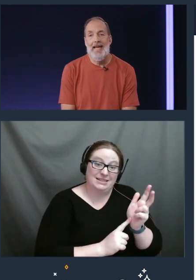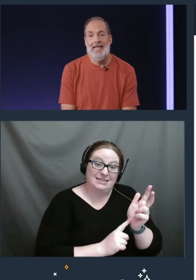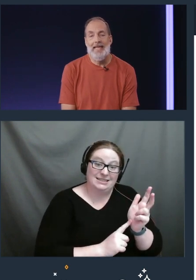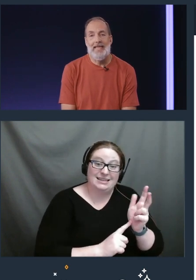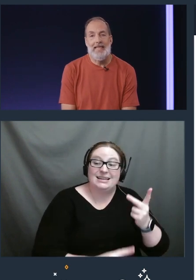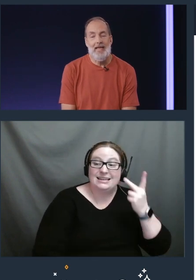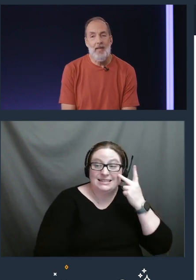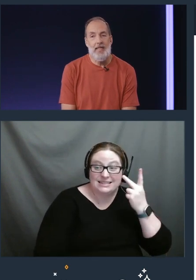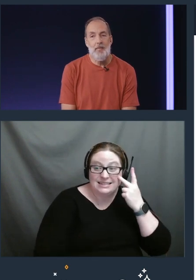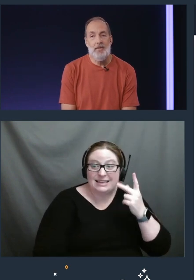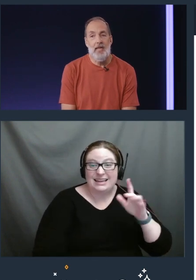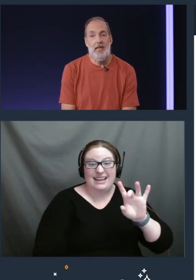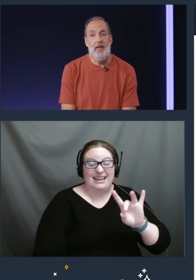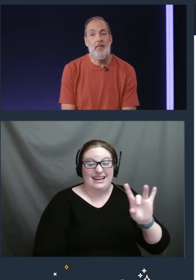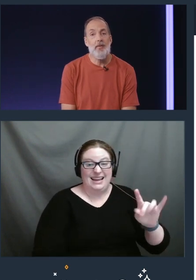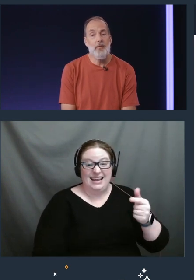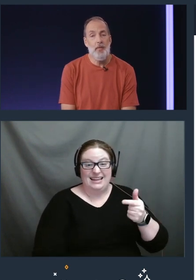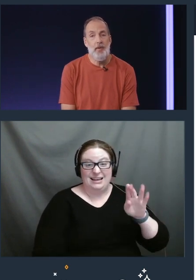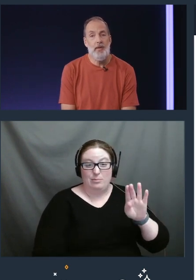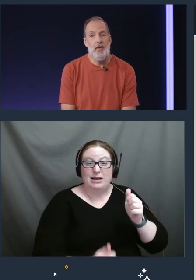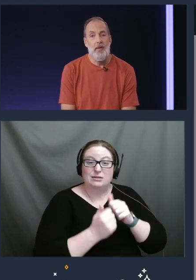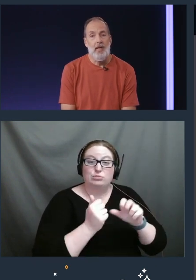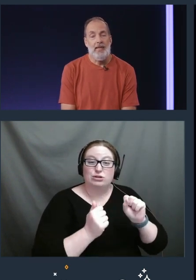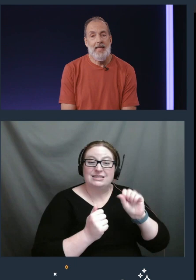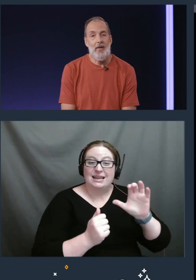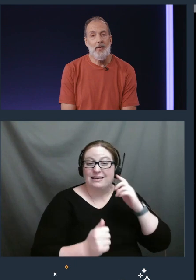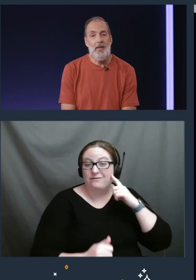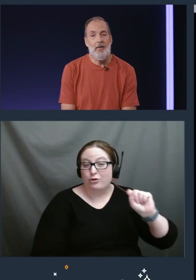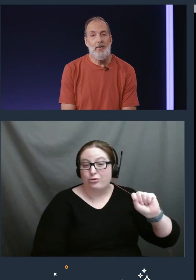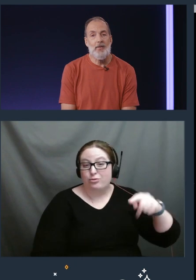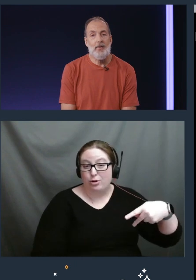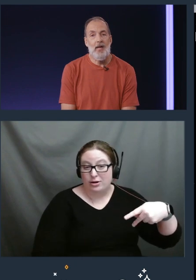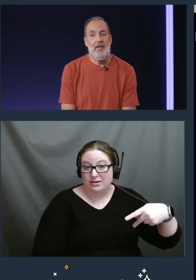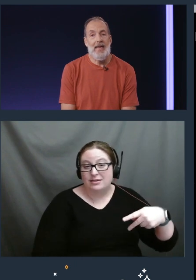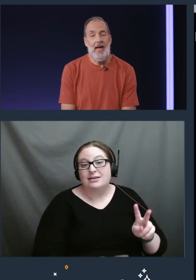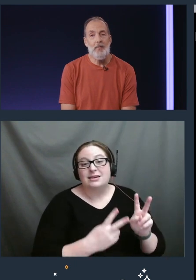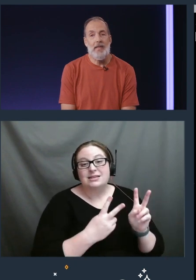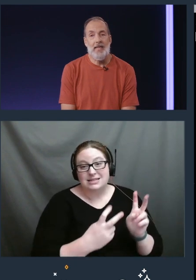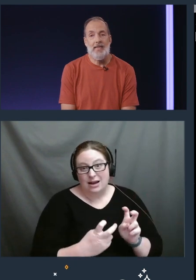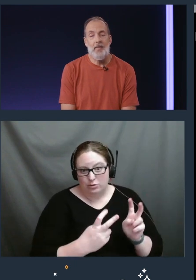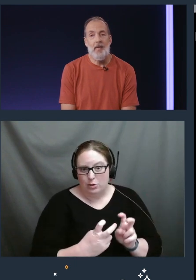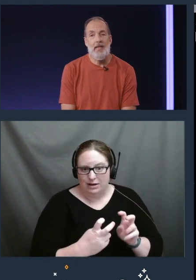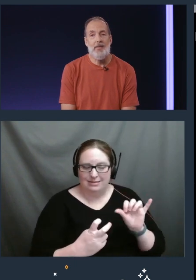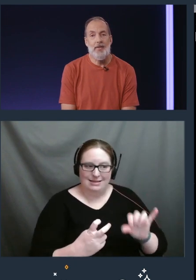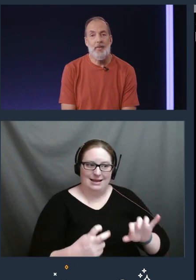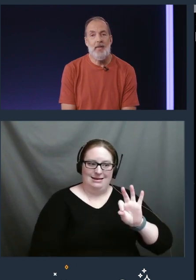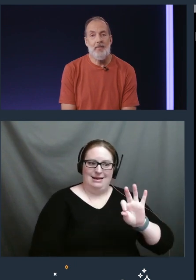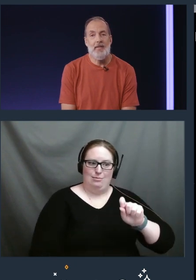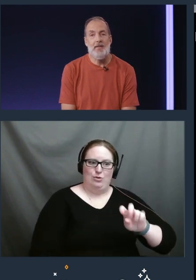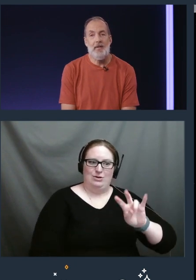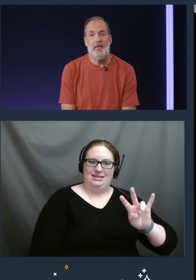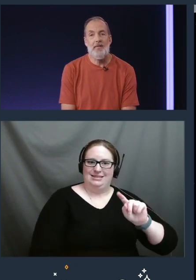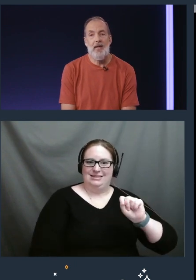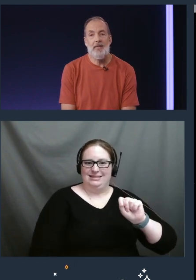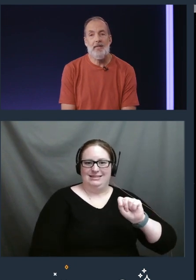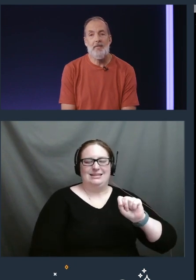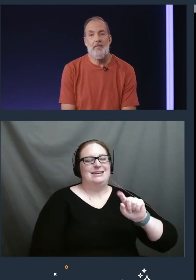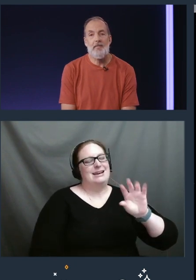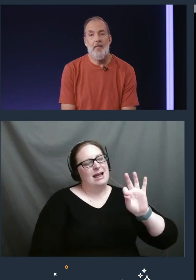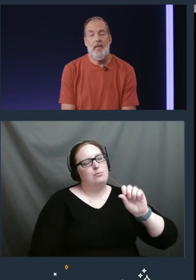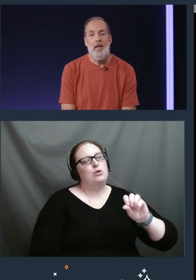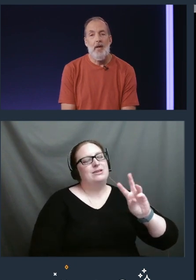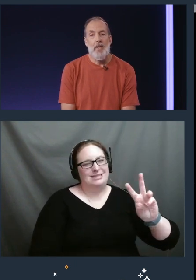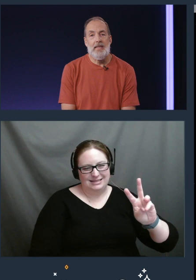achieve 88 gigabytes per second of throughput, downloading that 9.6 terabytes to the FSX for Lustre file